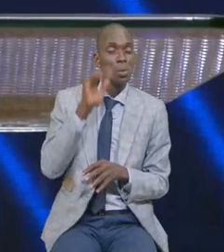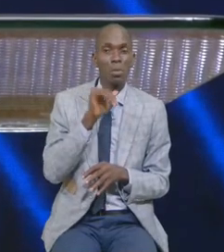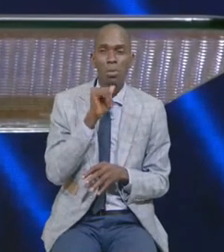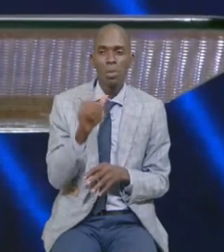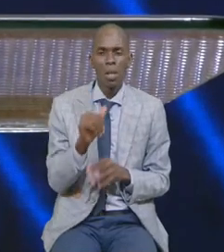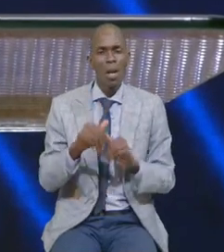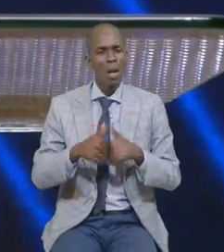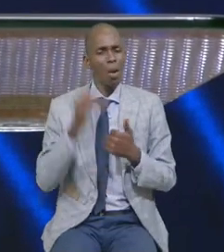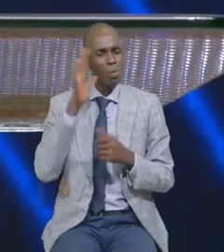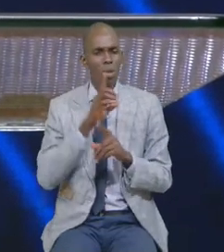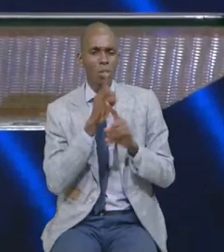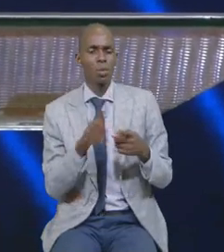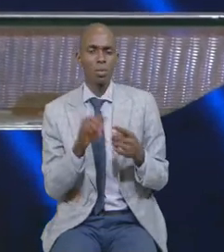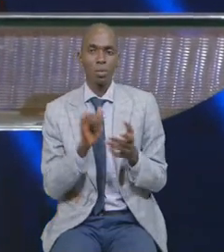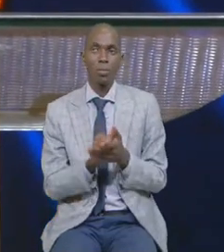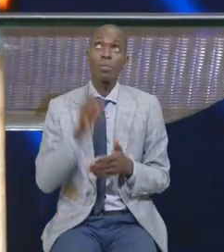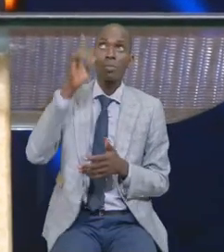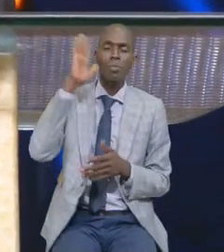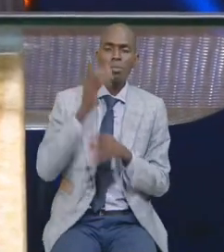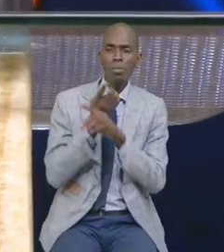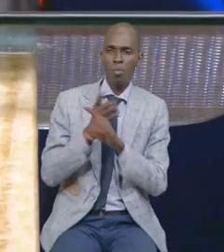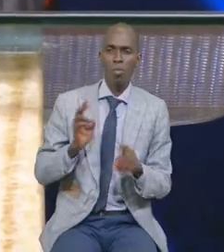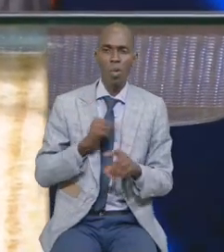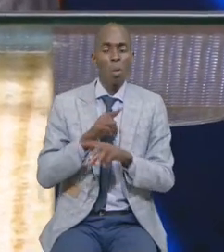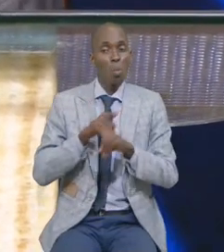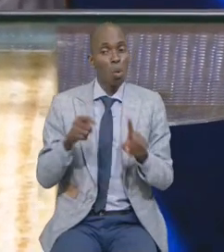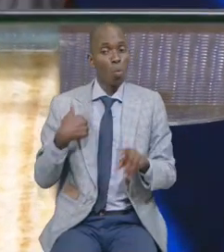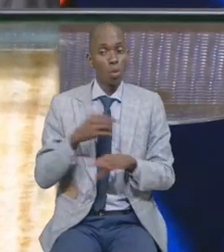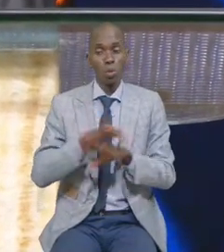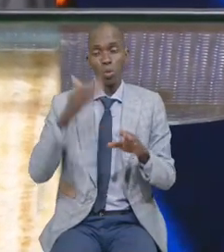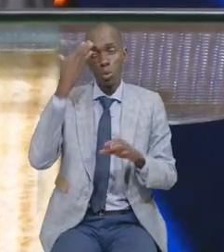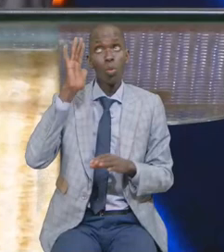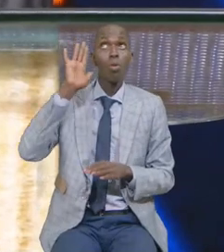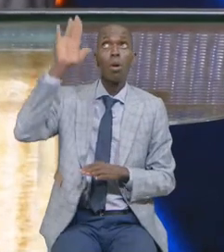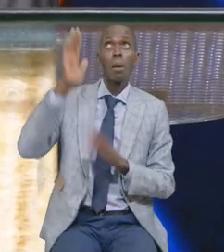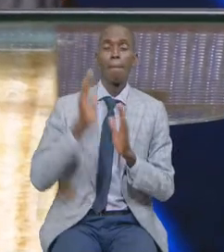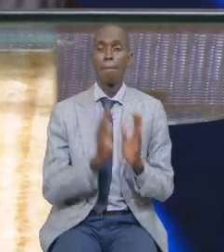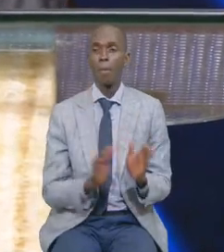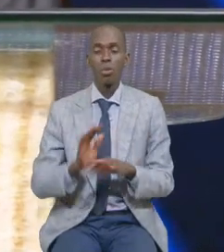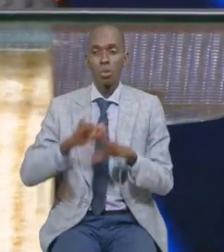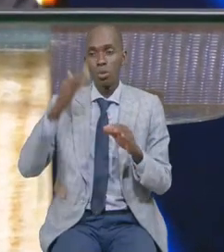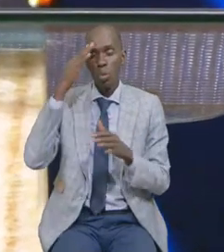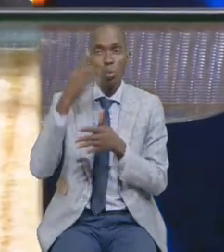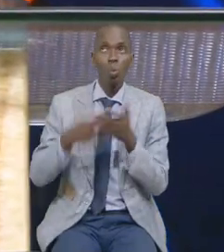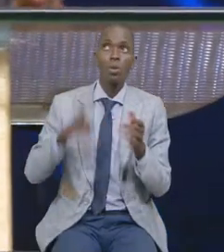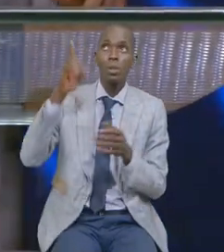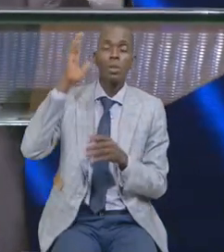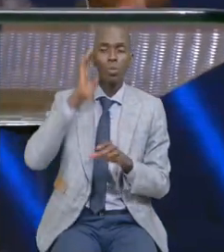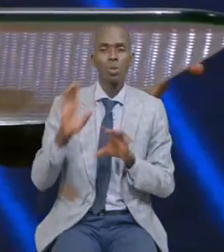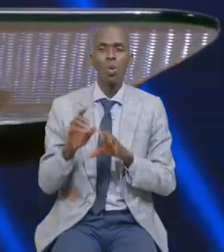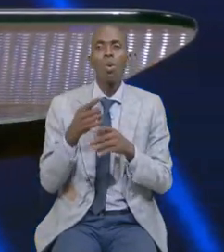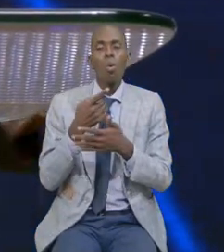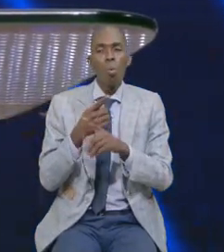respond to that? He will deliver us. But we don't know his plan. We don't know what he's going to do. What if he